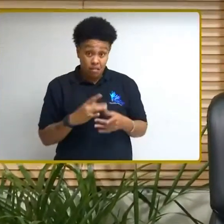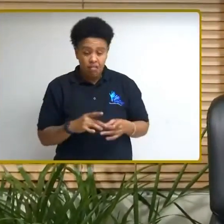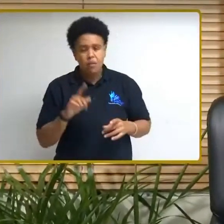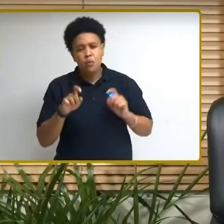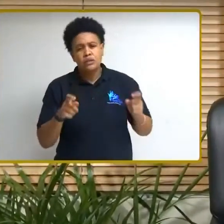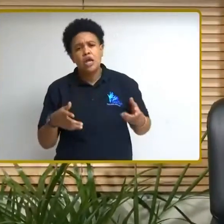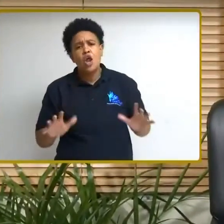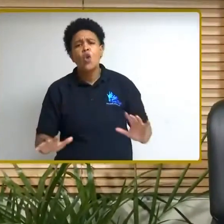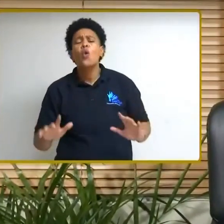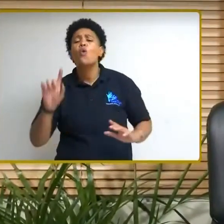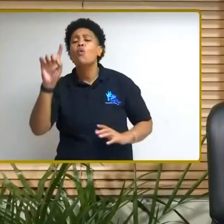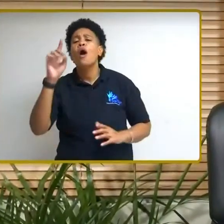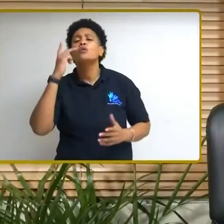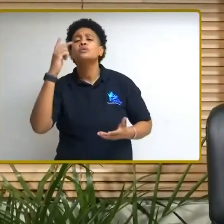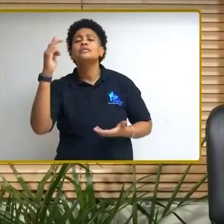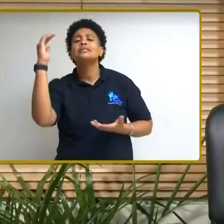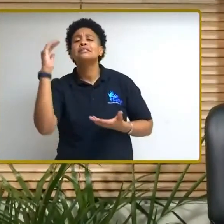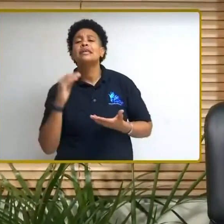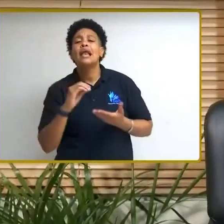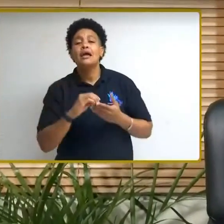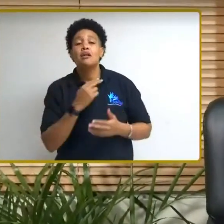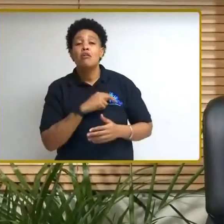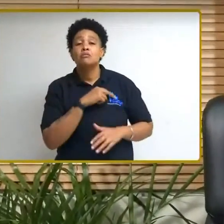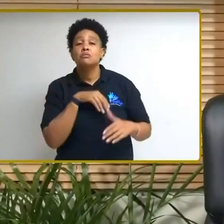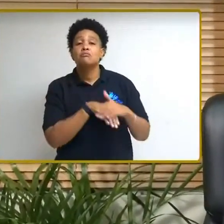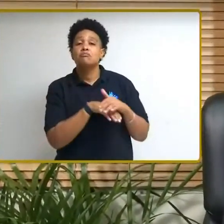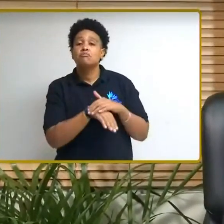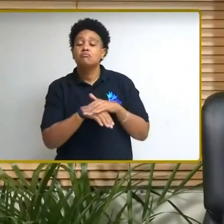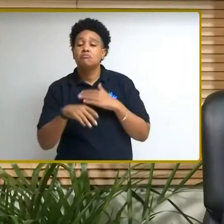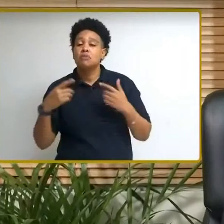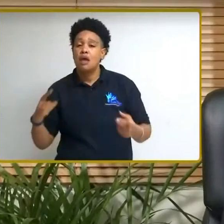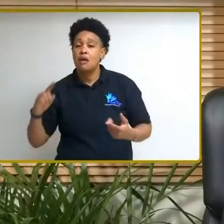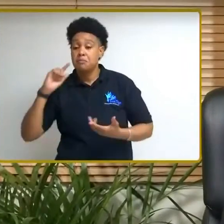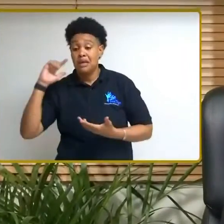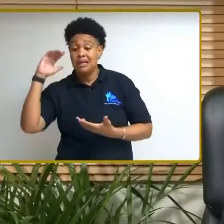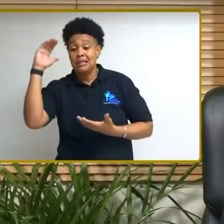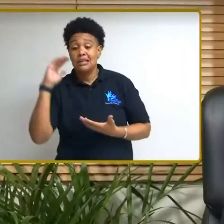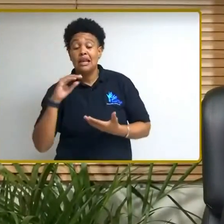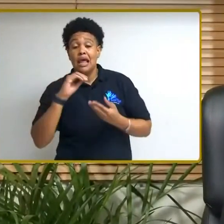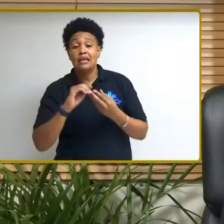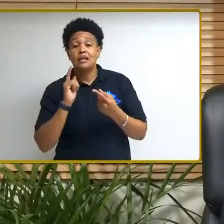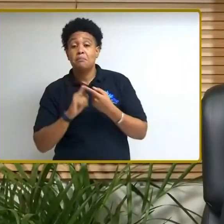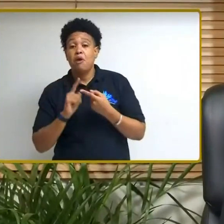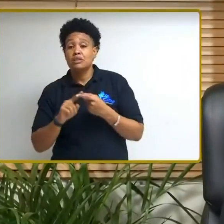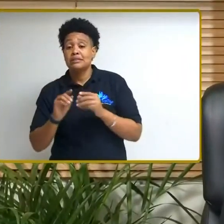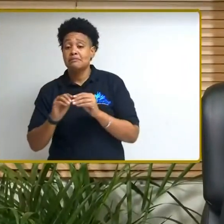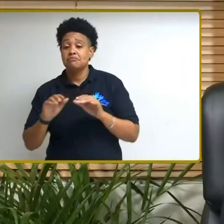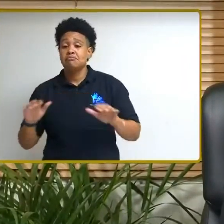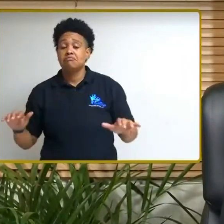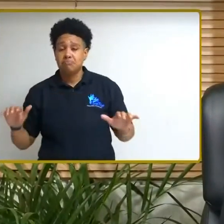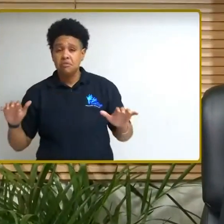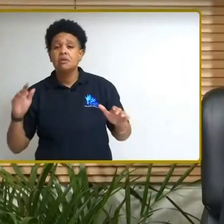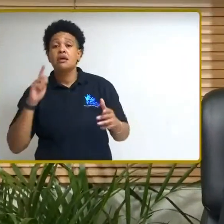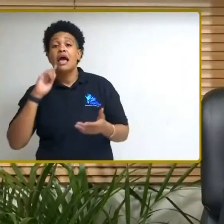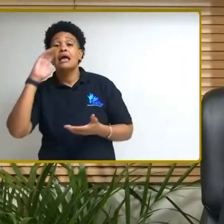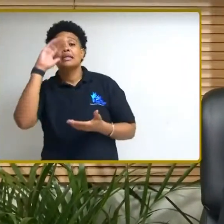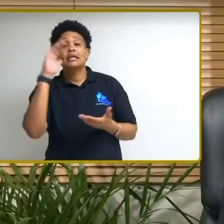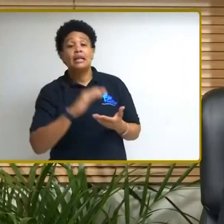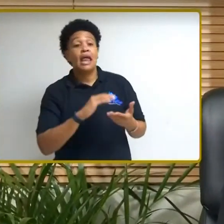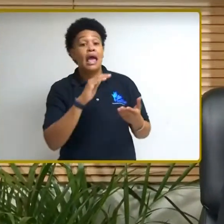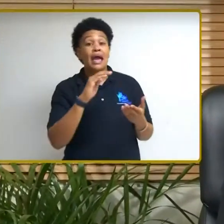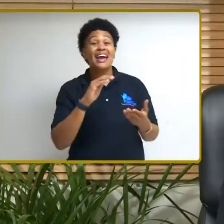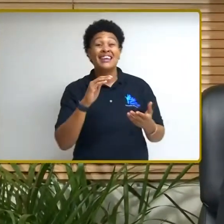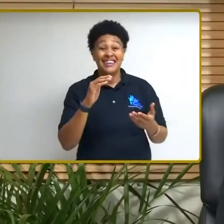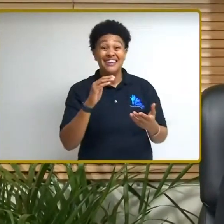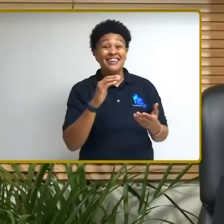one, we are seeing a decline in hospitalization, a decline in positivity rate, a decline in reproductive